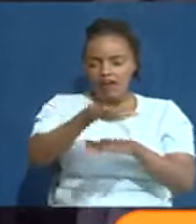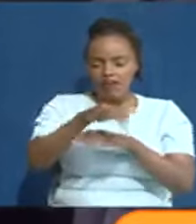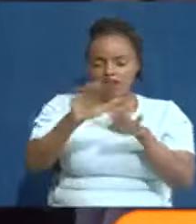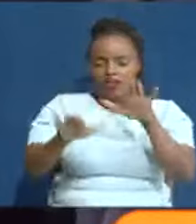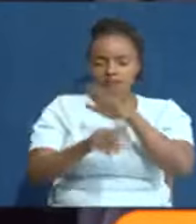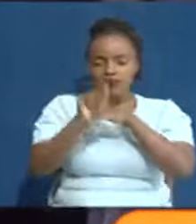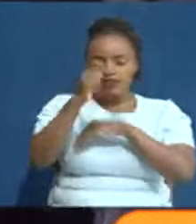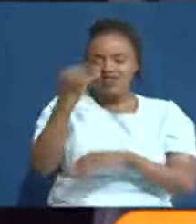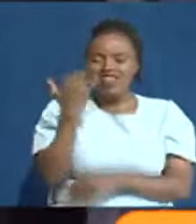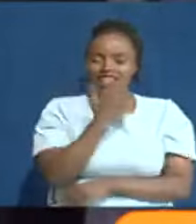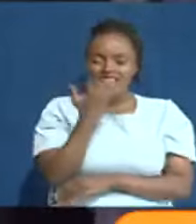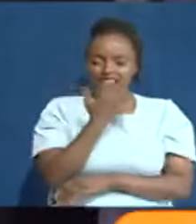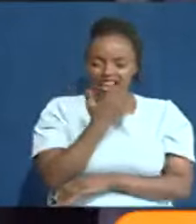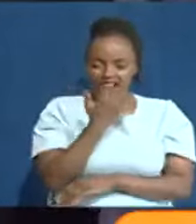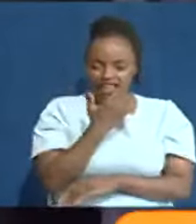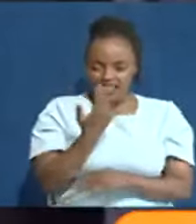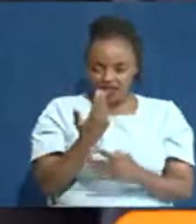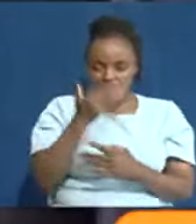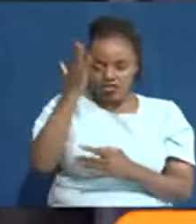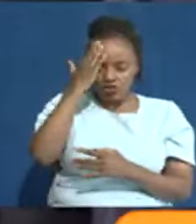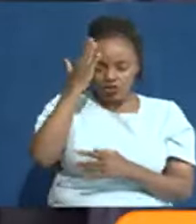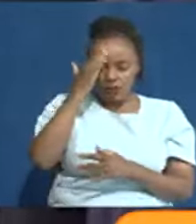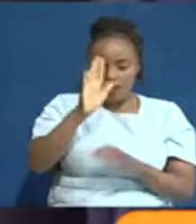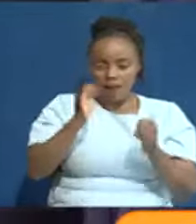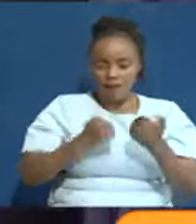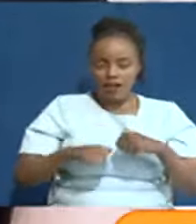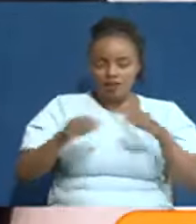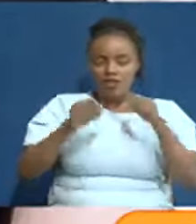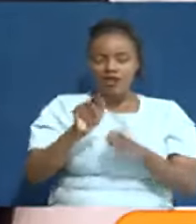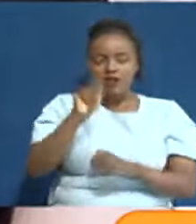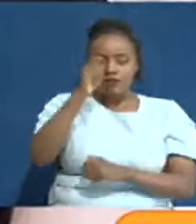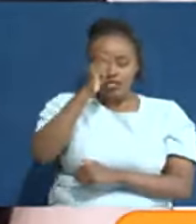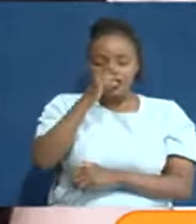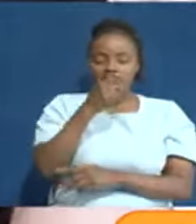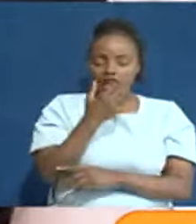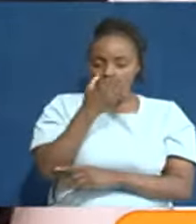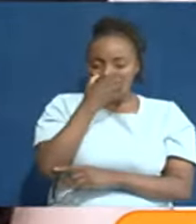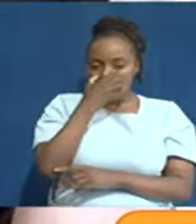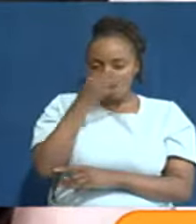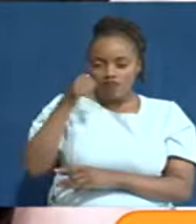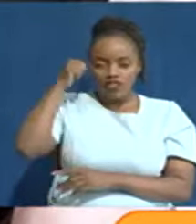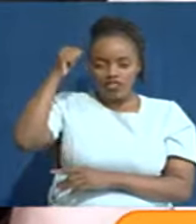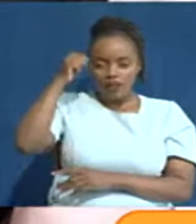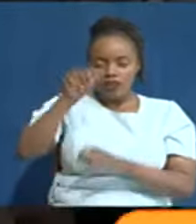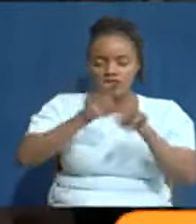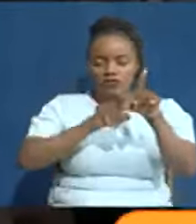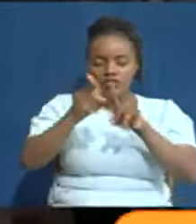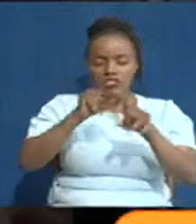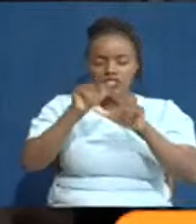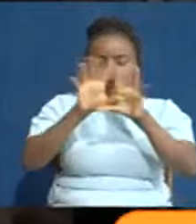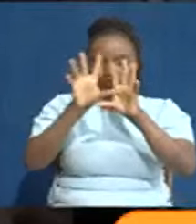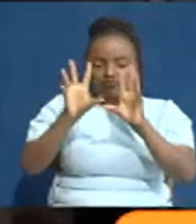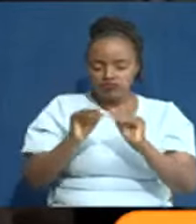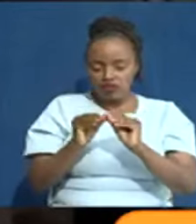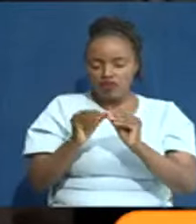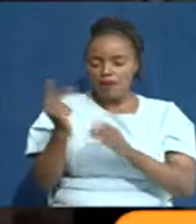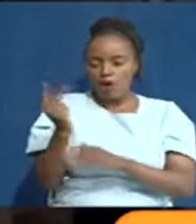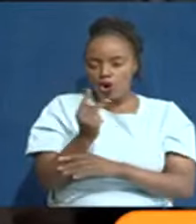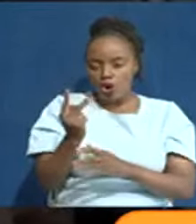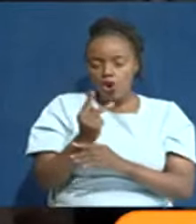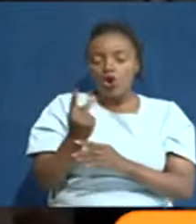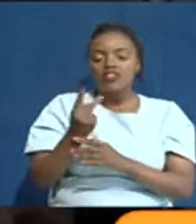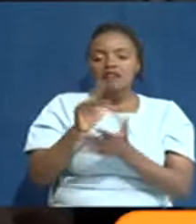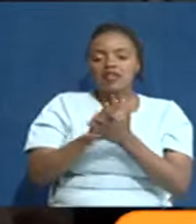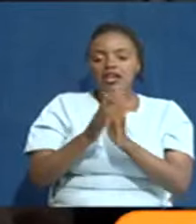Deputy President Rigathi Gachagua to remind his boss, President William Ruto, of their political journey that culminated in the duo clinching